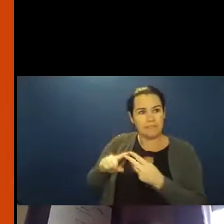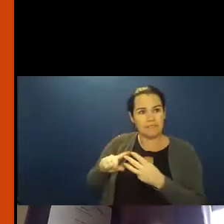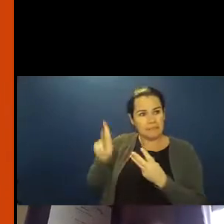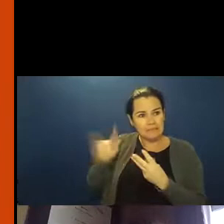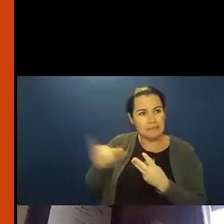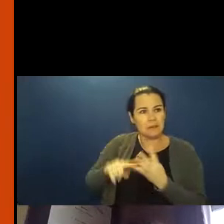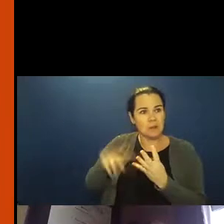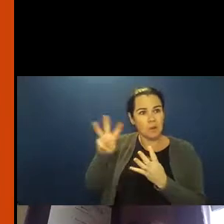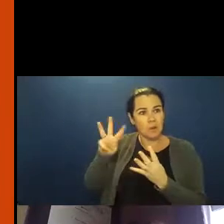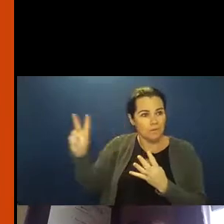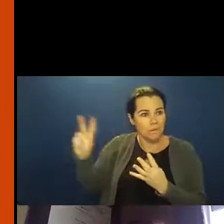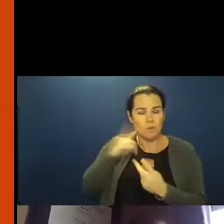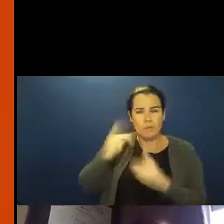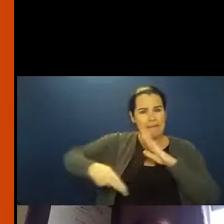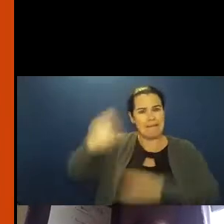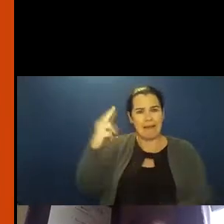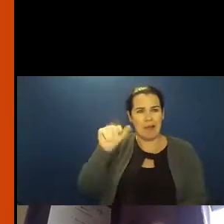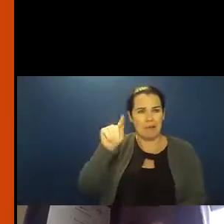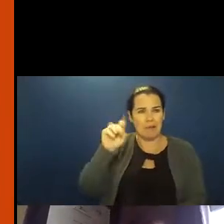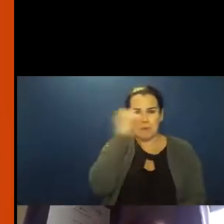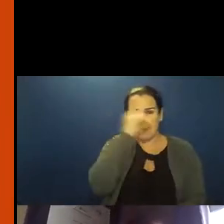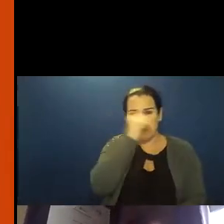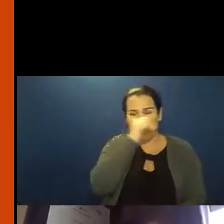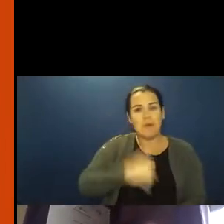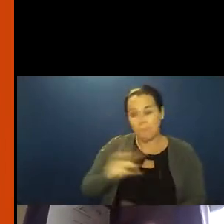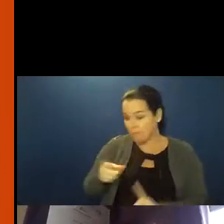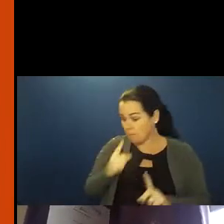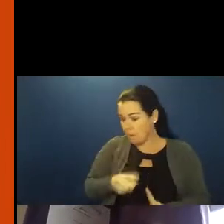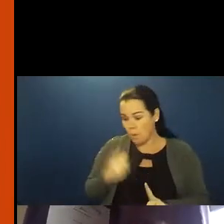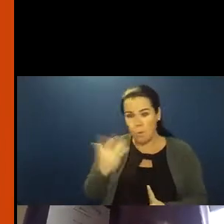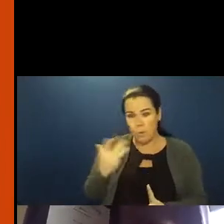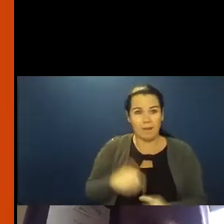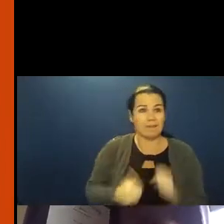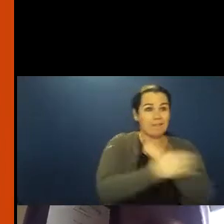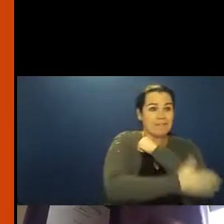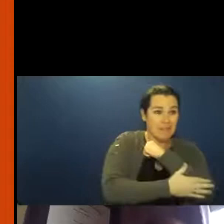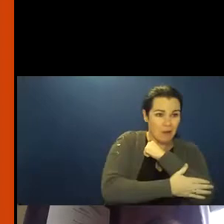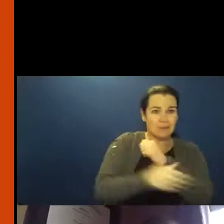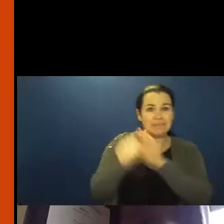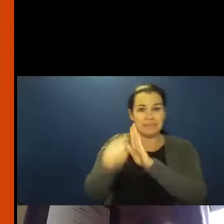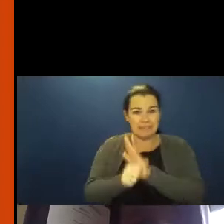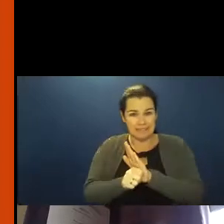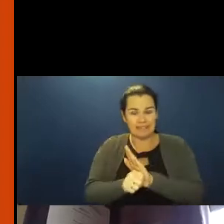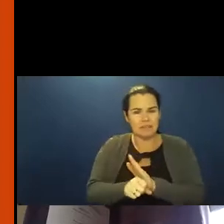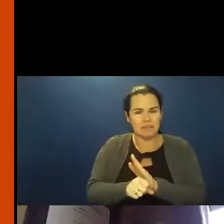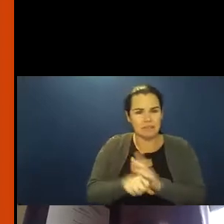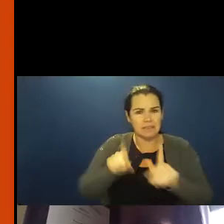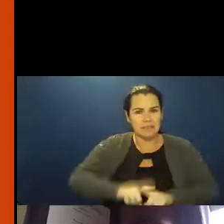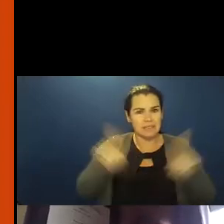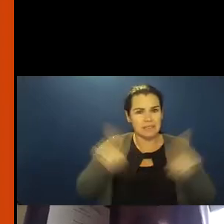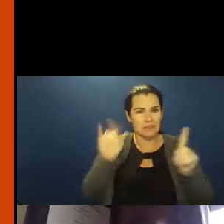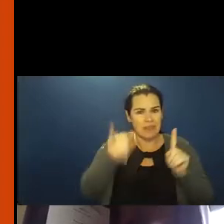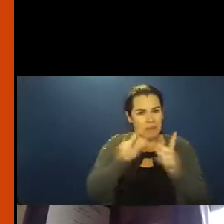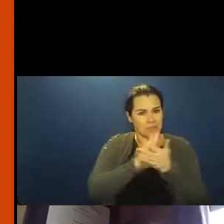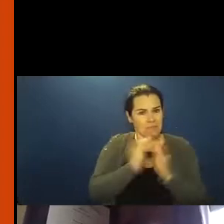states with the highest rates. So the point is, county and state differences matter. And when we think about policy,